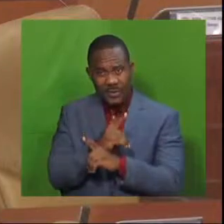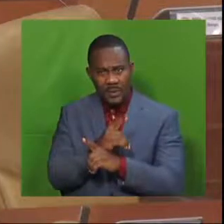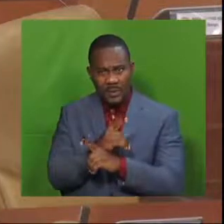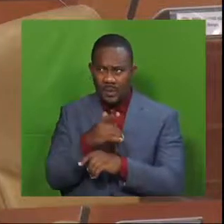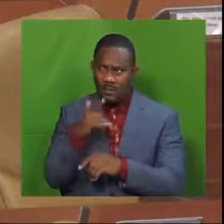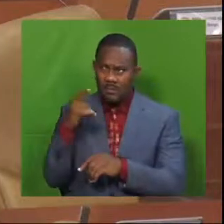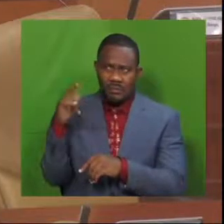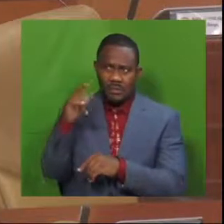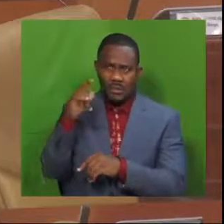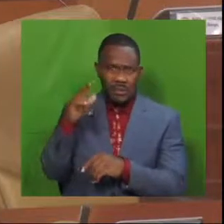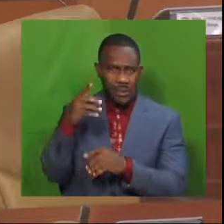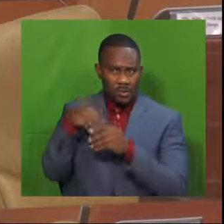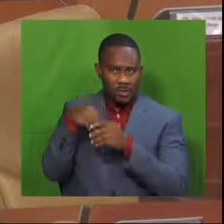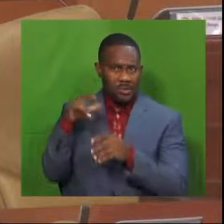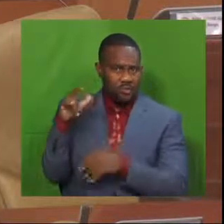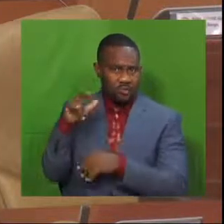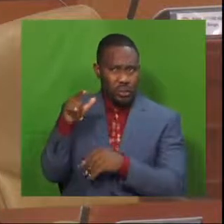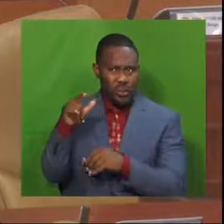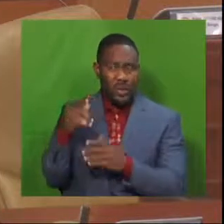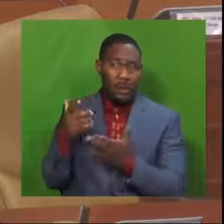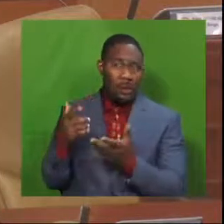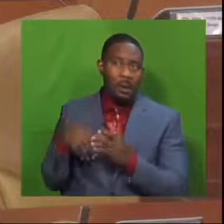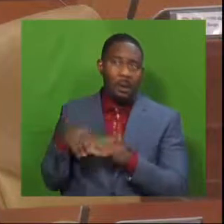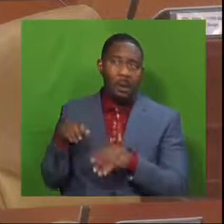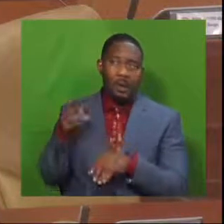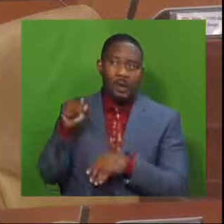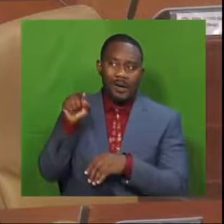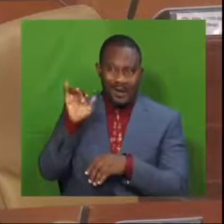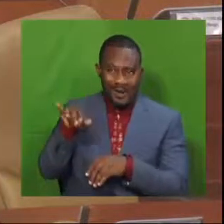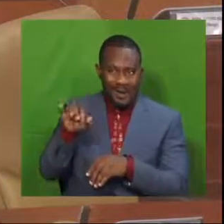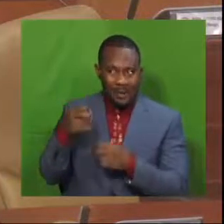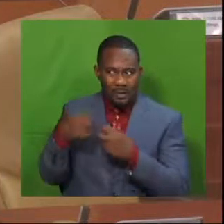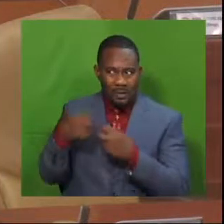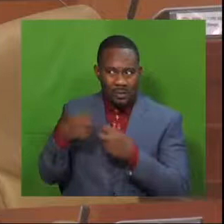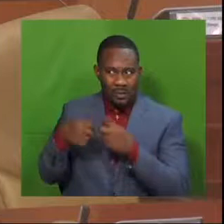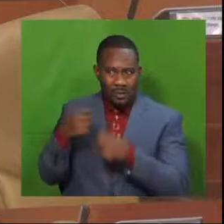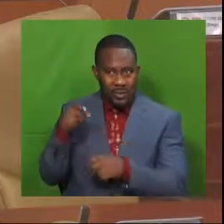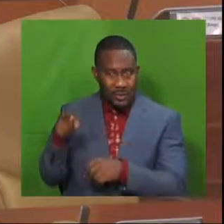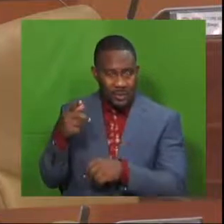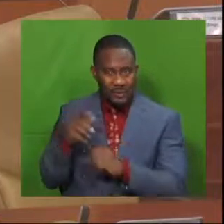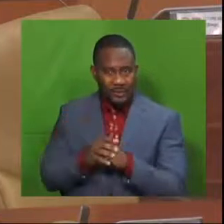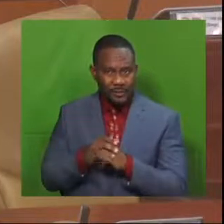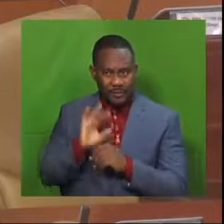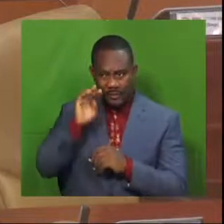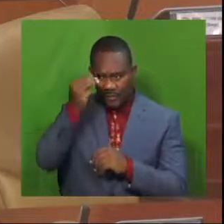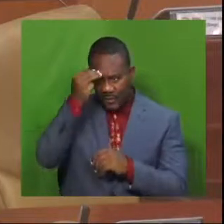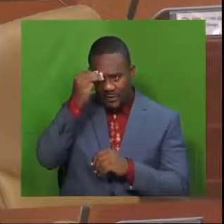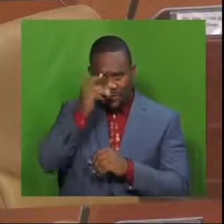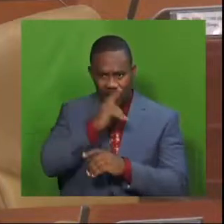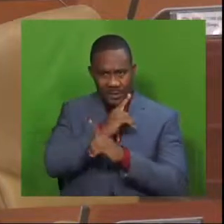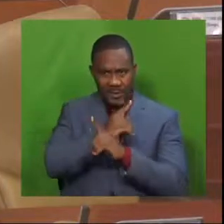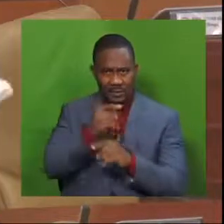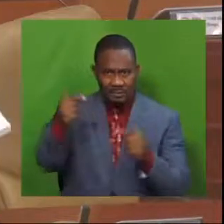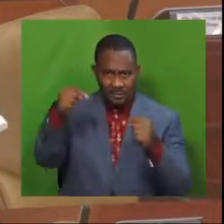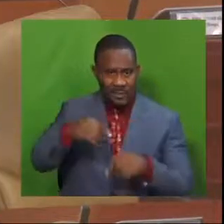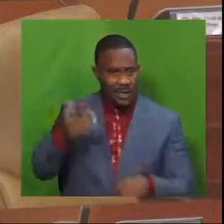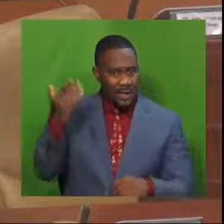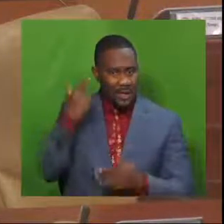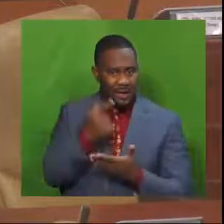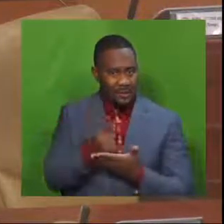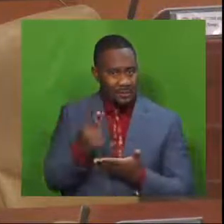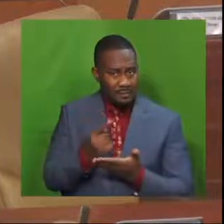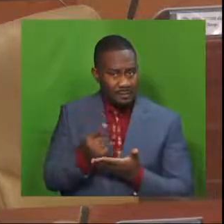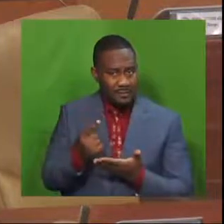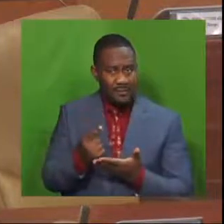jet was filed, admitted at the same time. The Minister for Defence has been here last week to